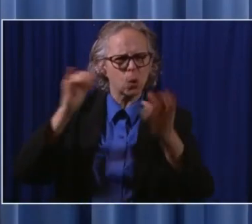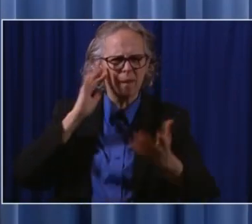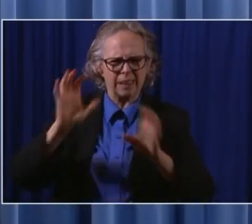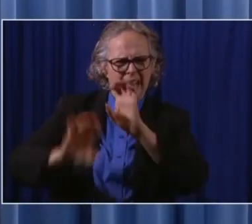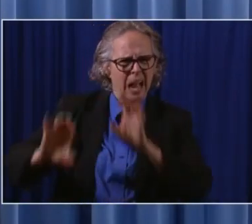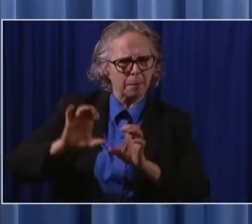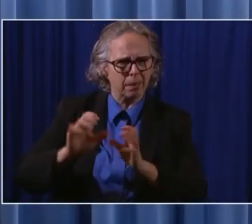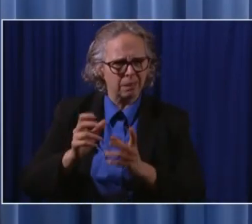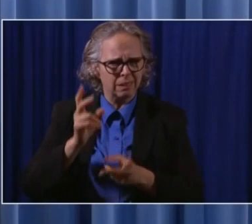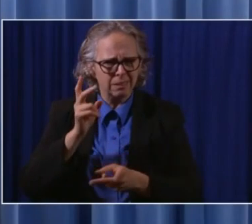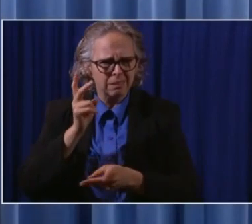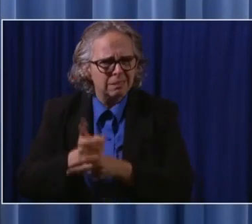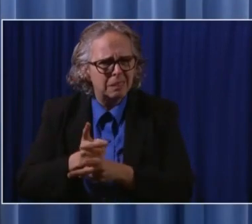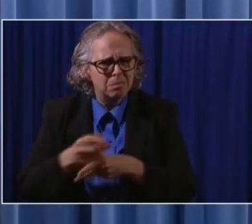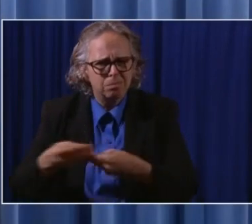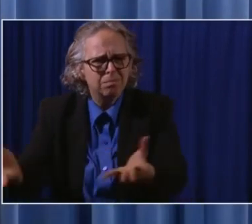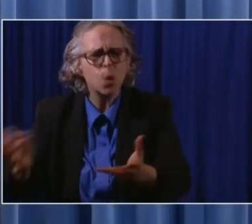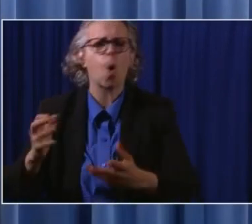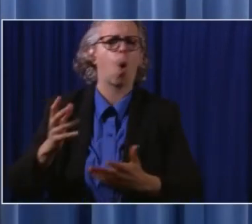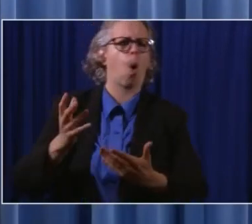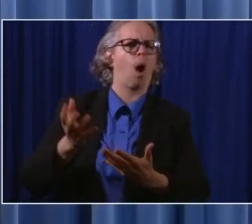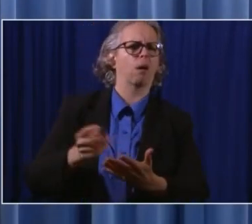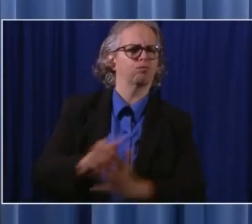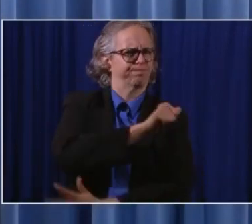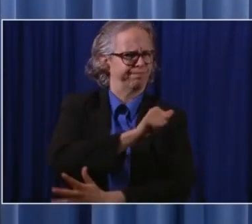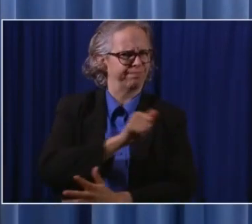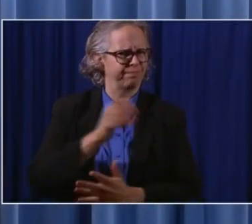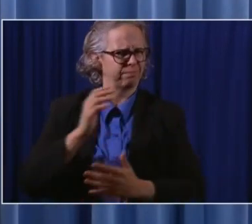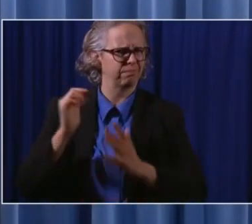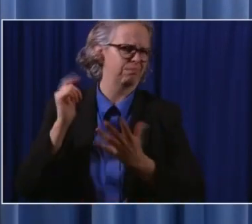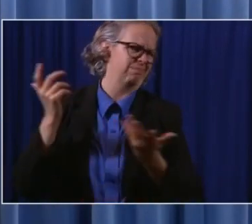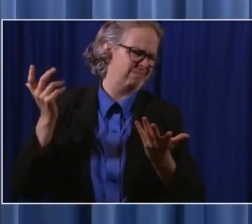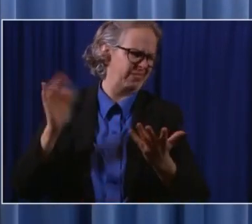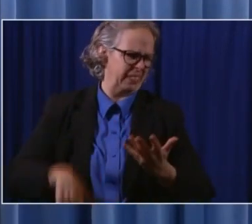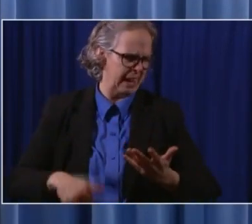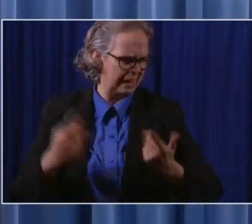We have seen throughout this pandemic that